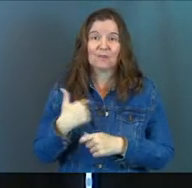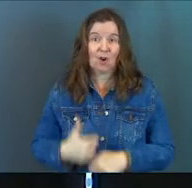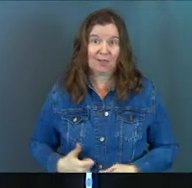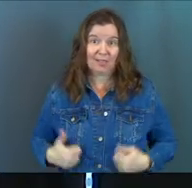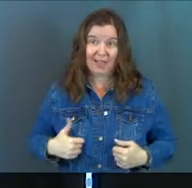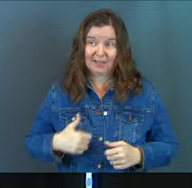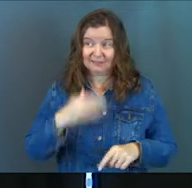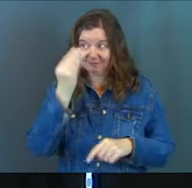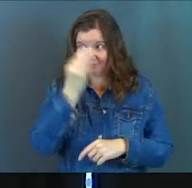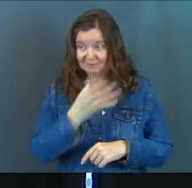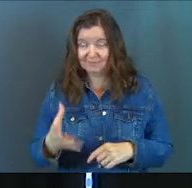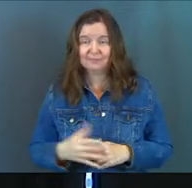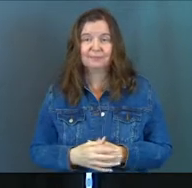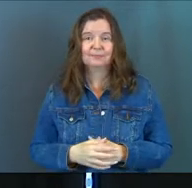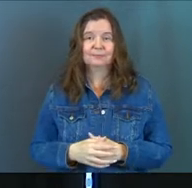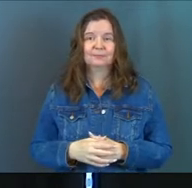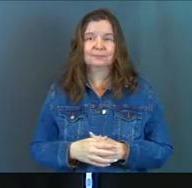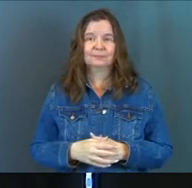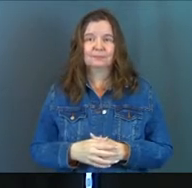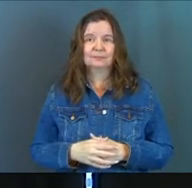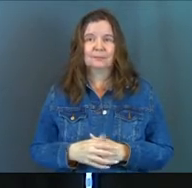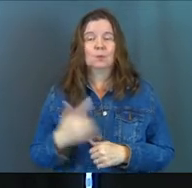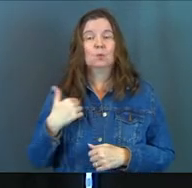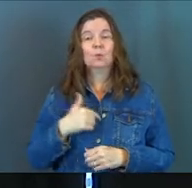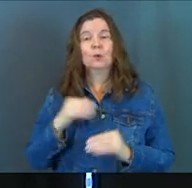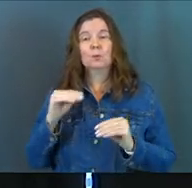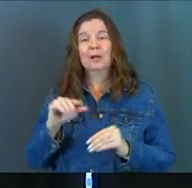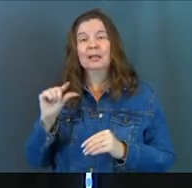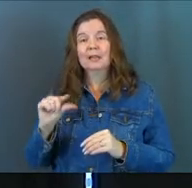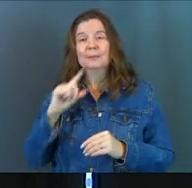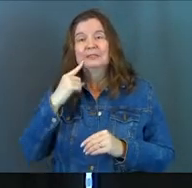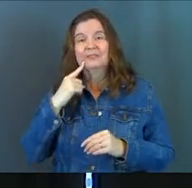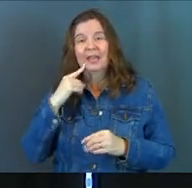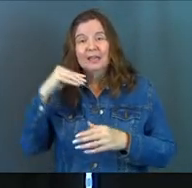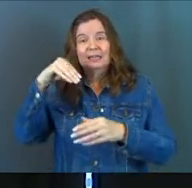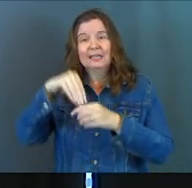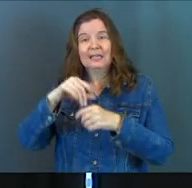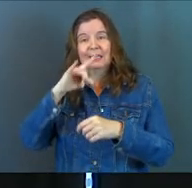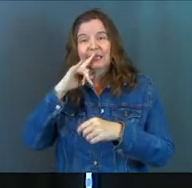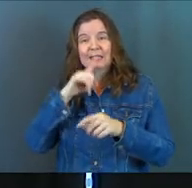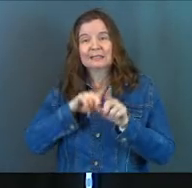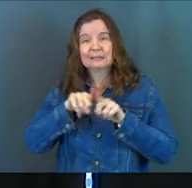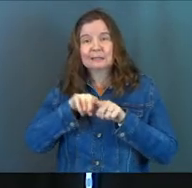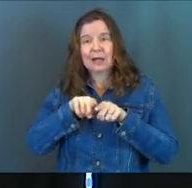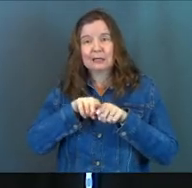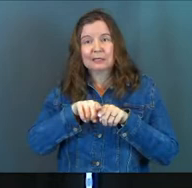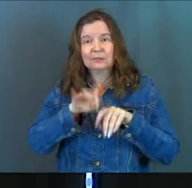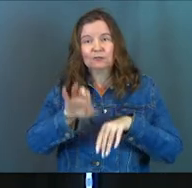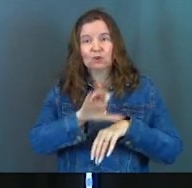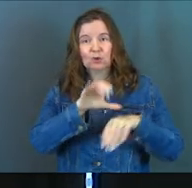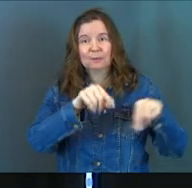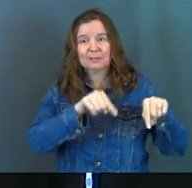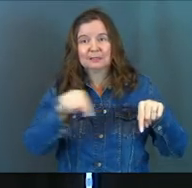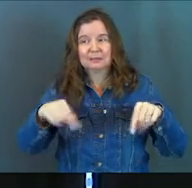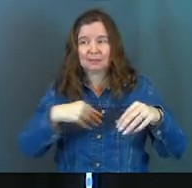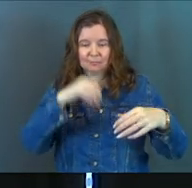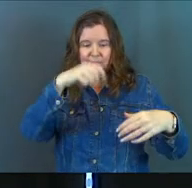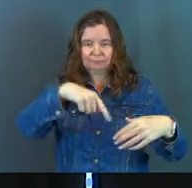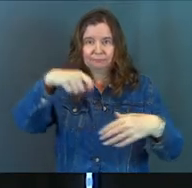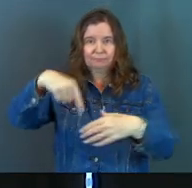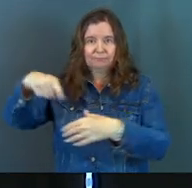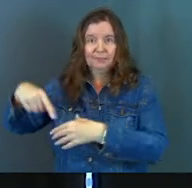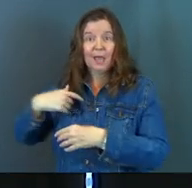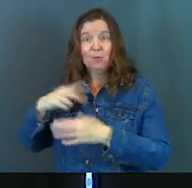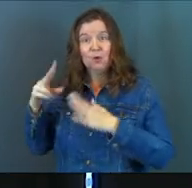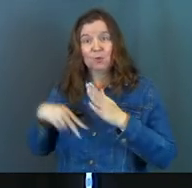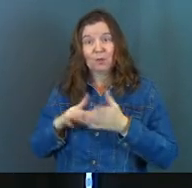lives, by the way, we would put a little piece of candy in the kids' stockings, And after we read the scripture